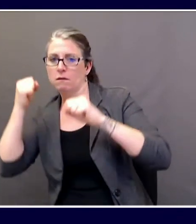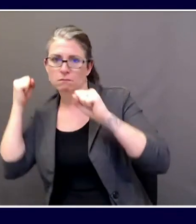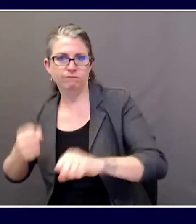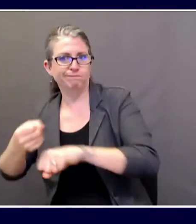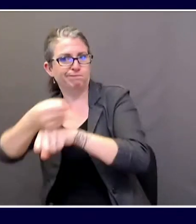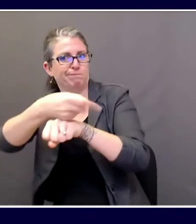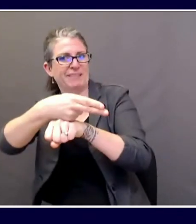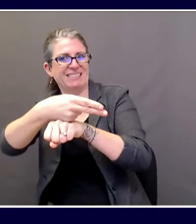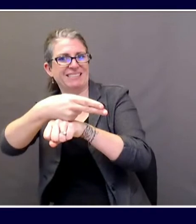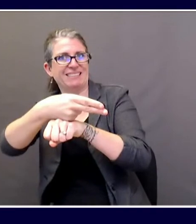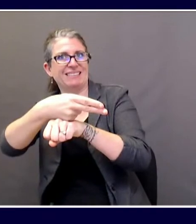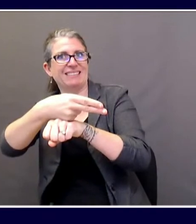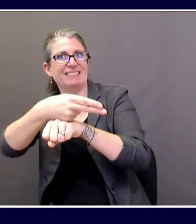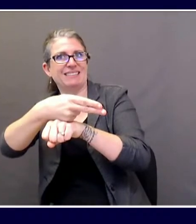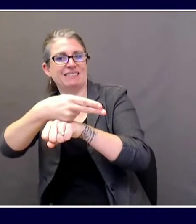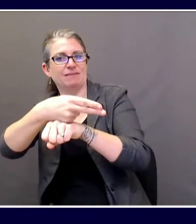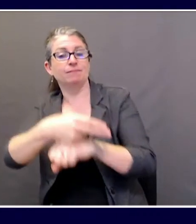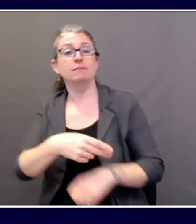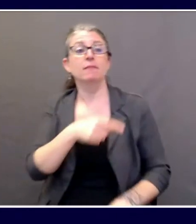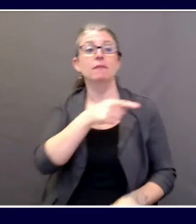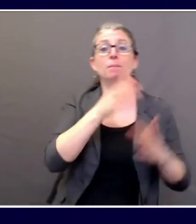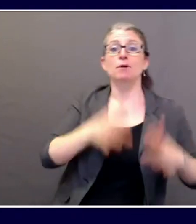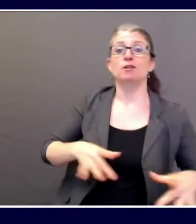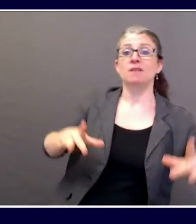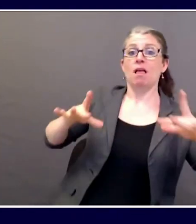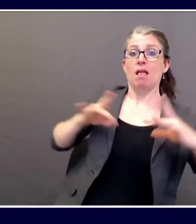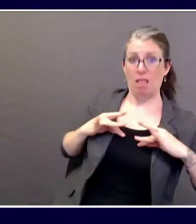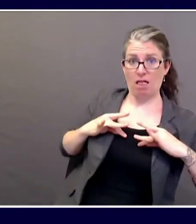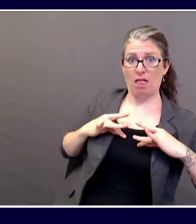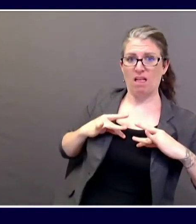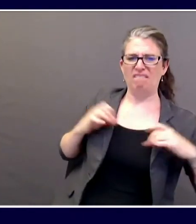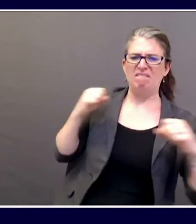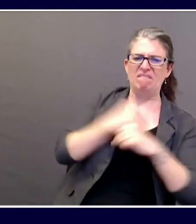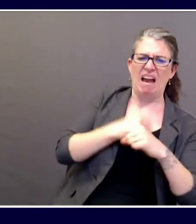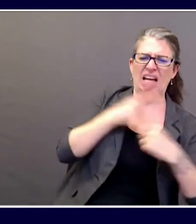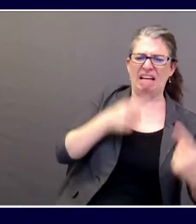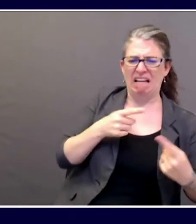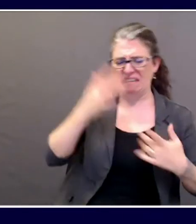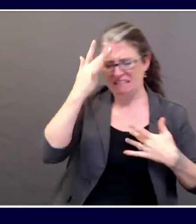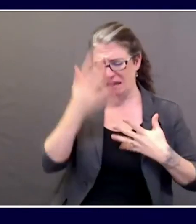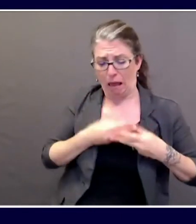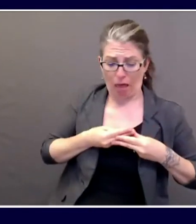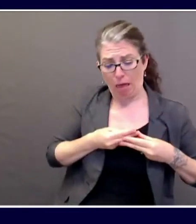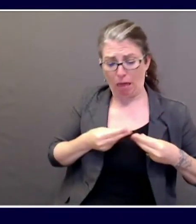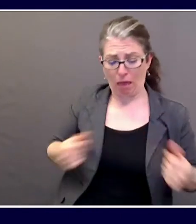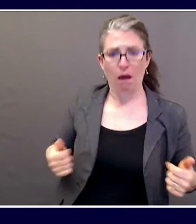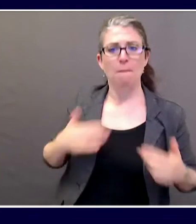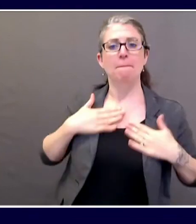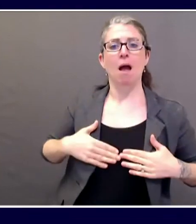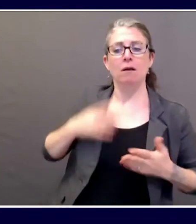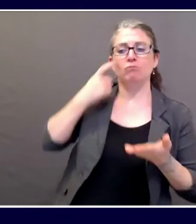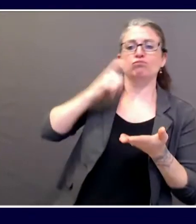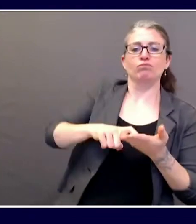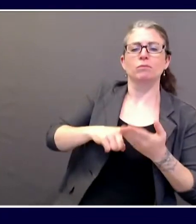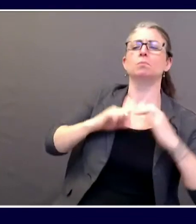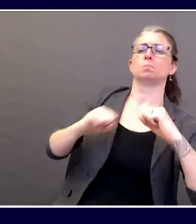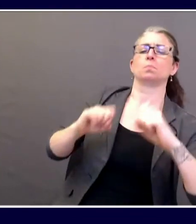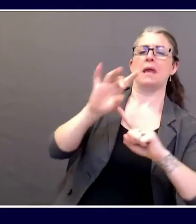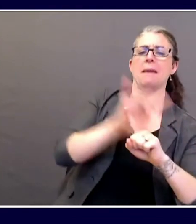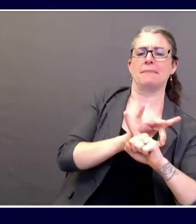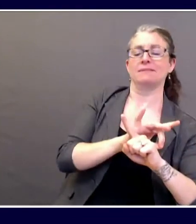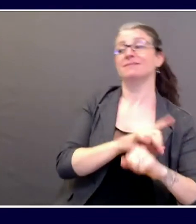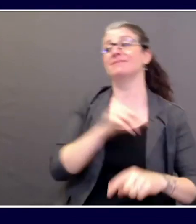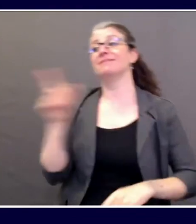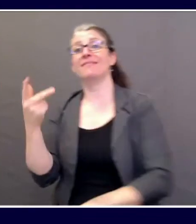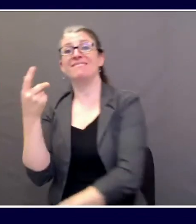going on for about 6 months. All signs point to immunity that lasts even longer. But as we